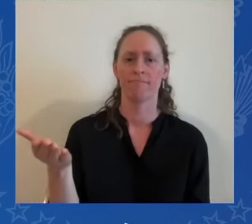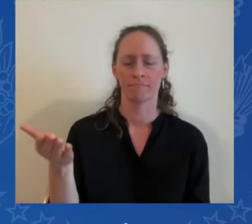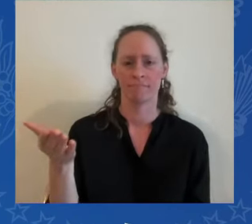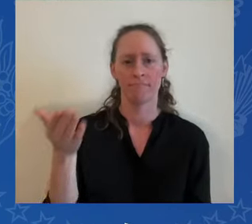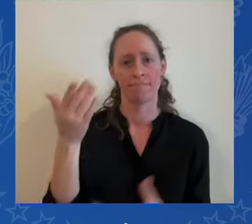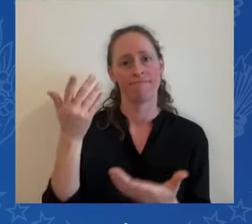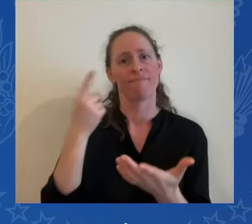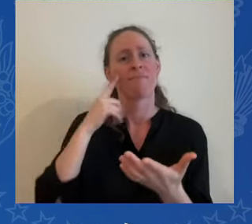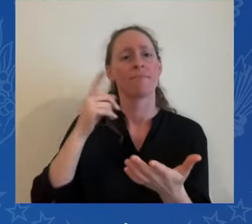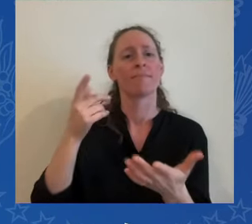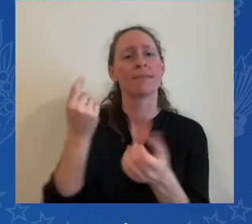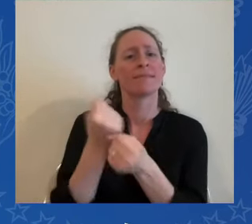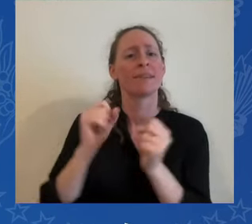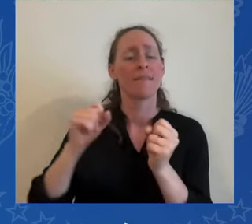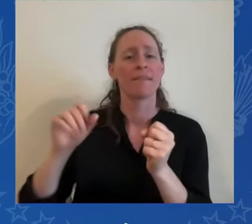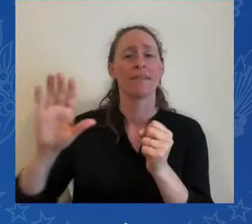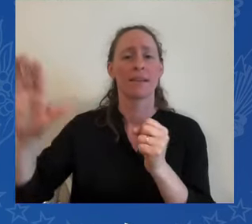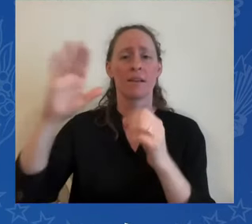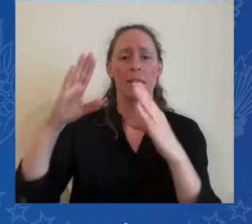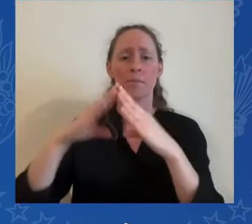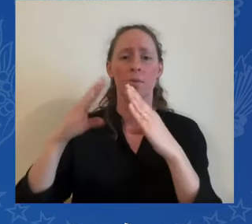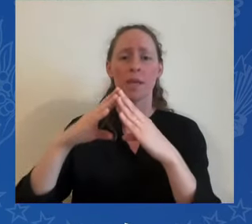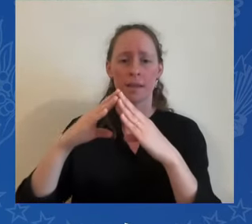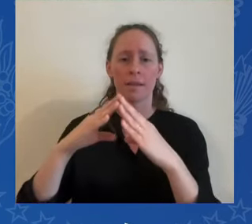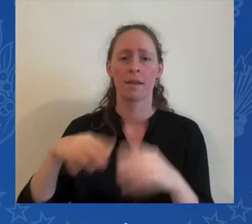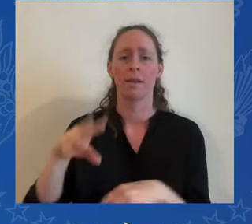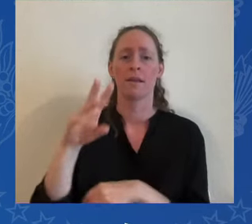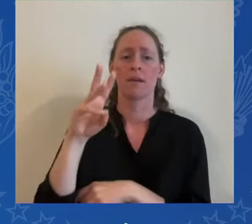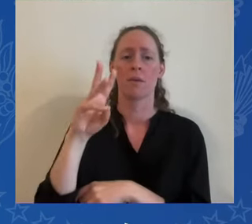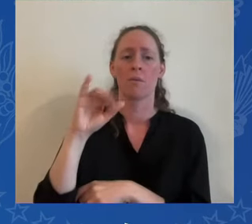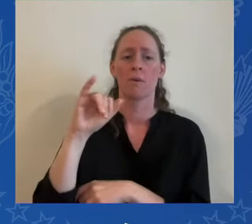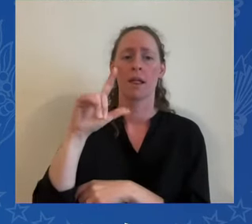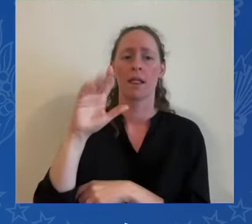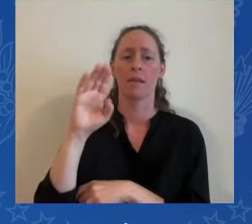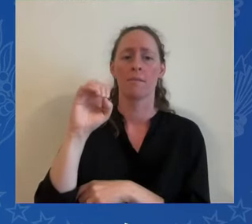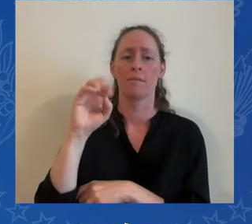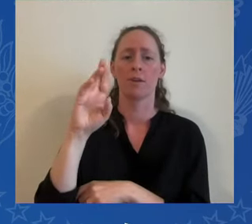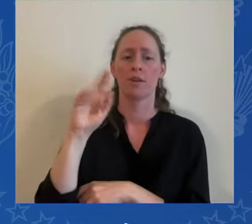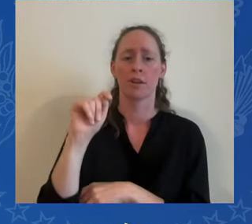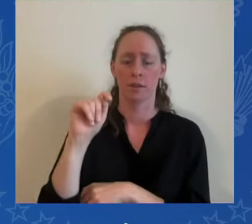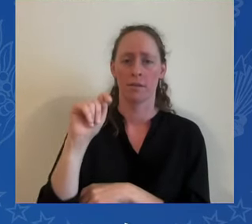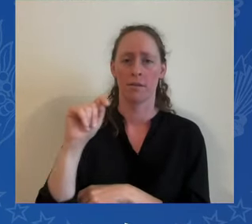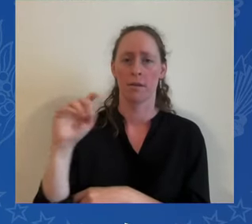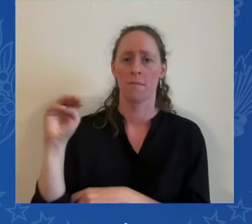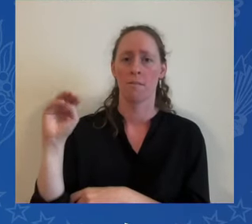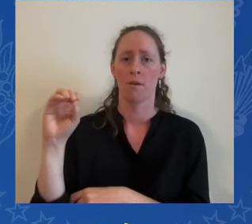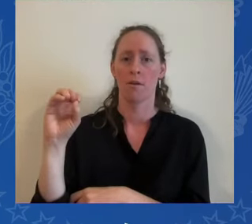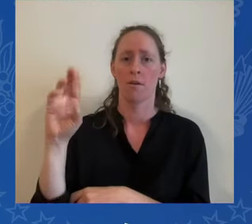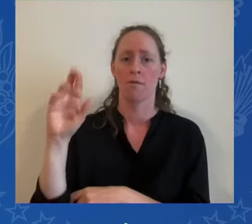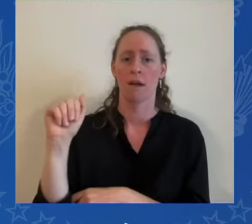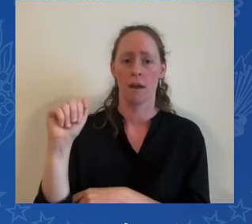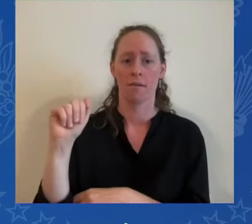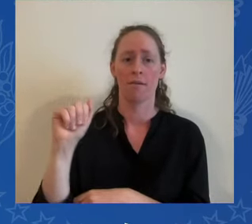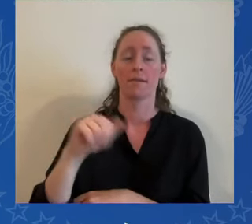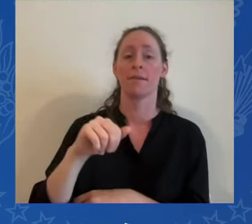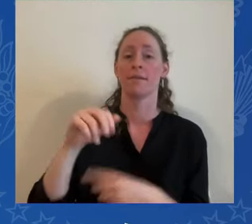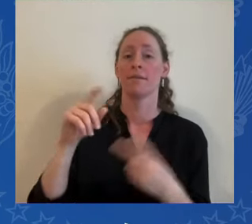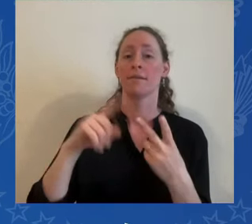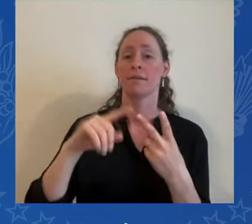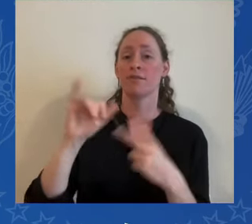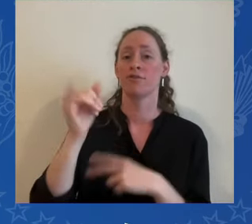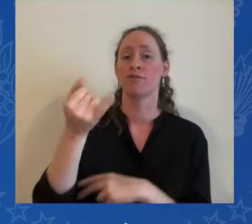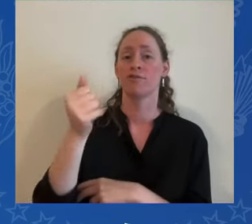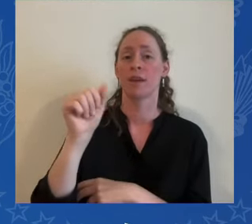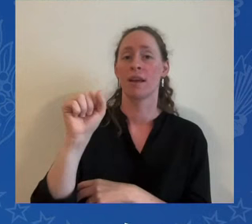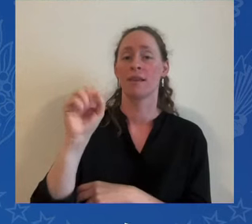Mora and Jason Rivera, we know it is impossible to understand the grief you